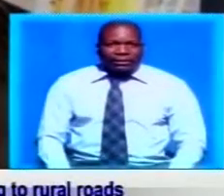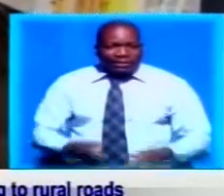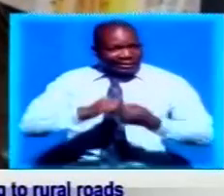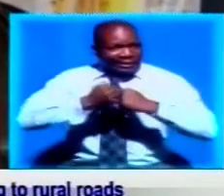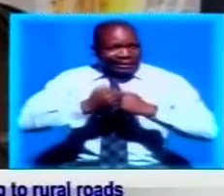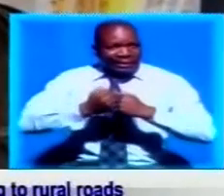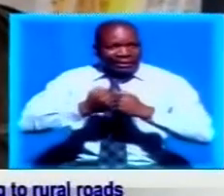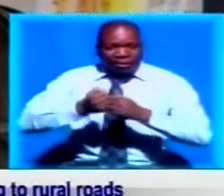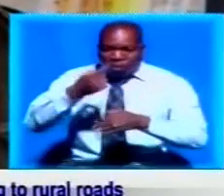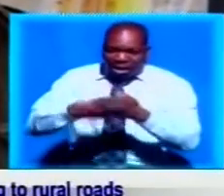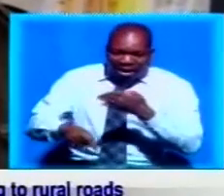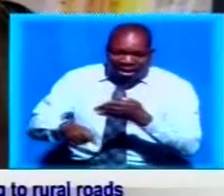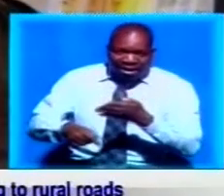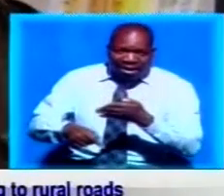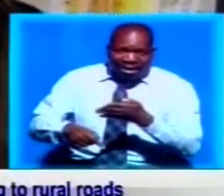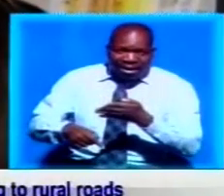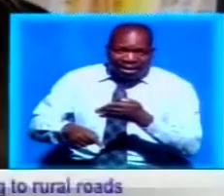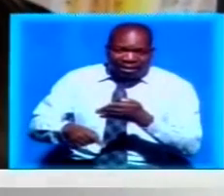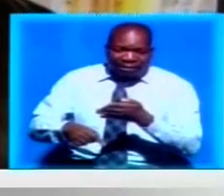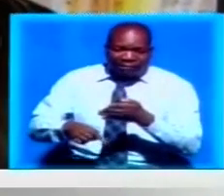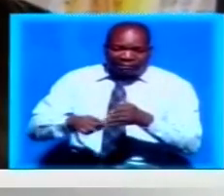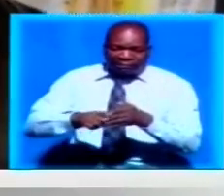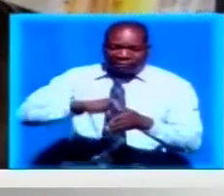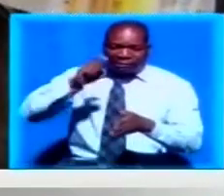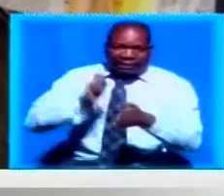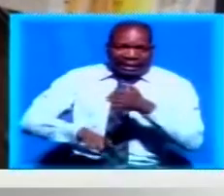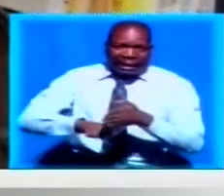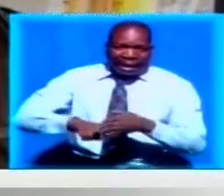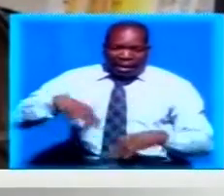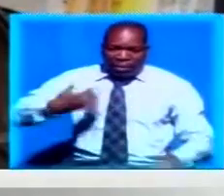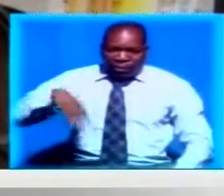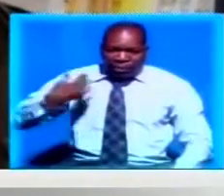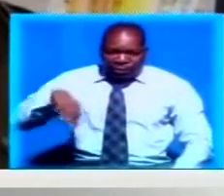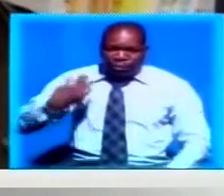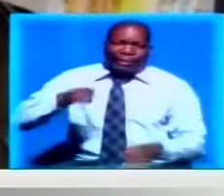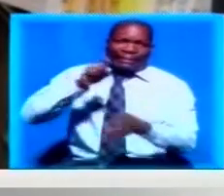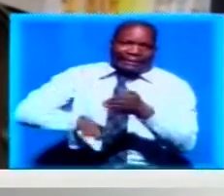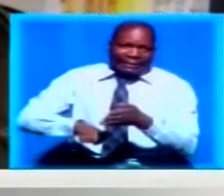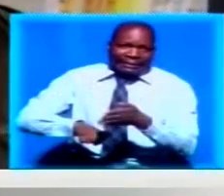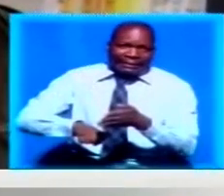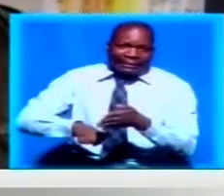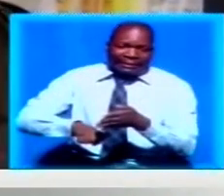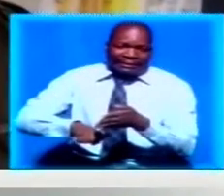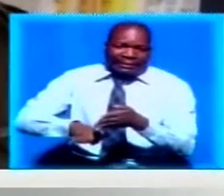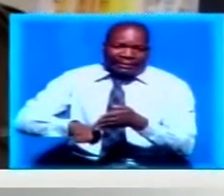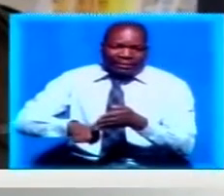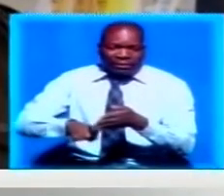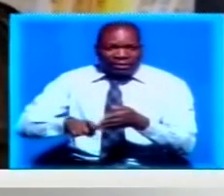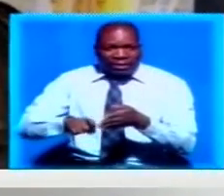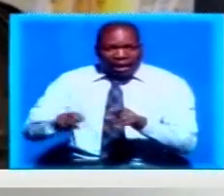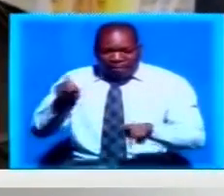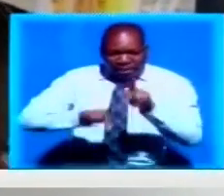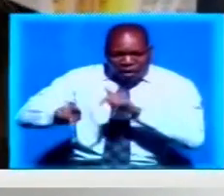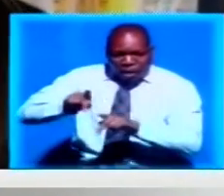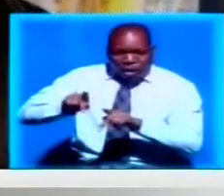facing is these taxes, the higher taxes which are being paid, which we're saying if people have